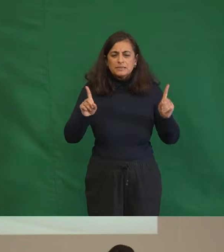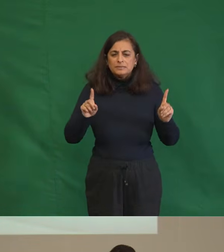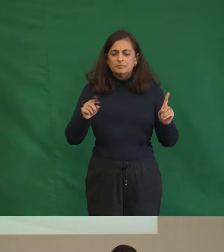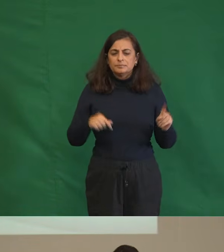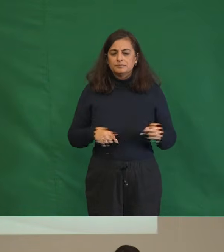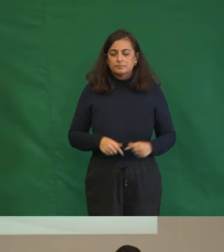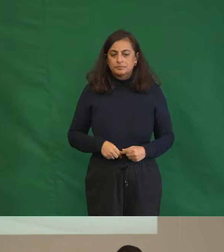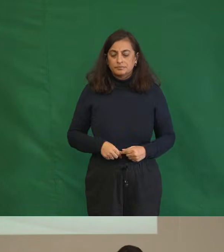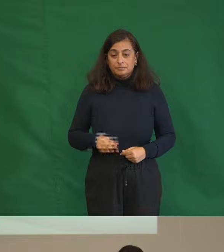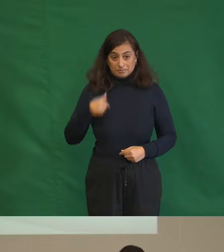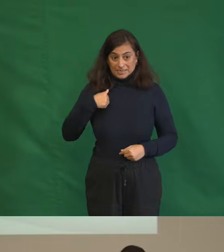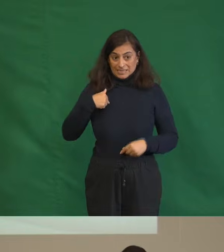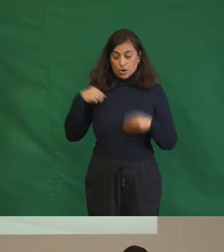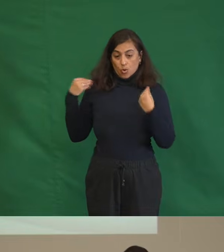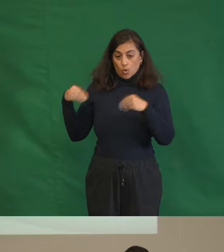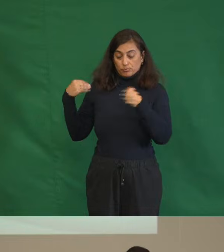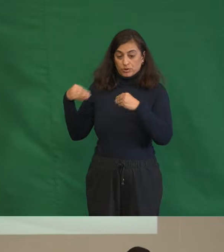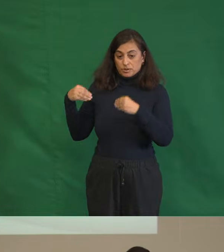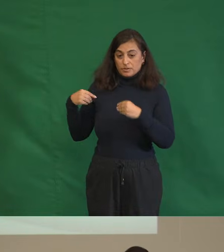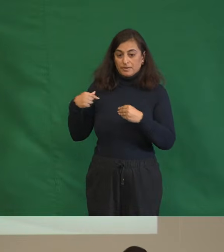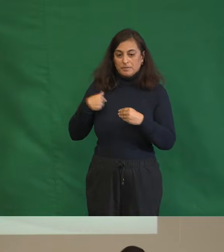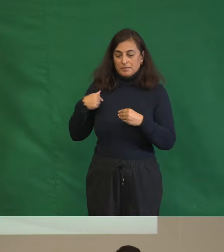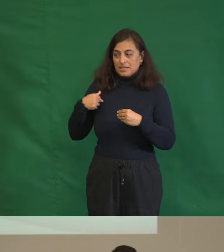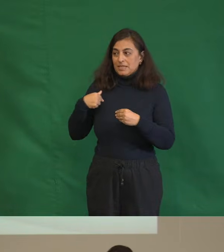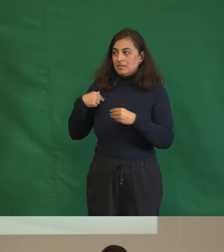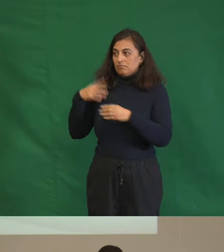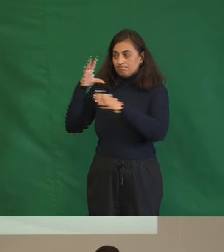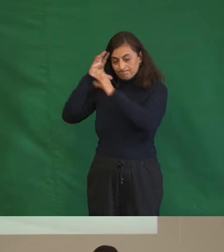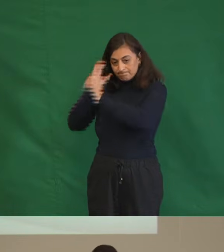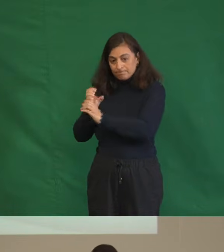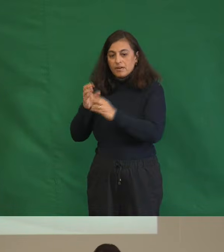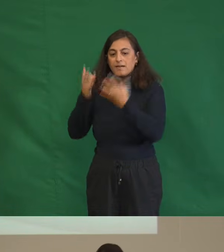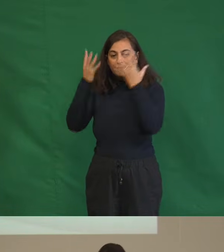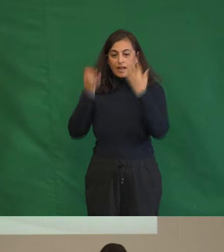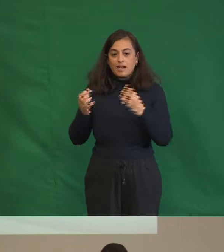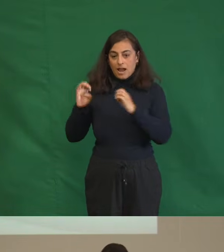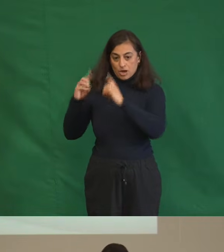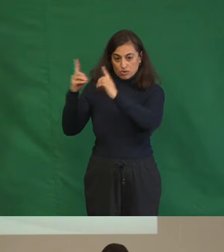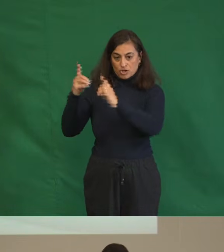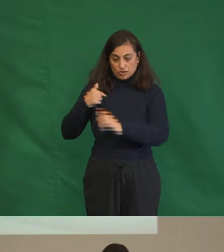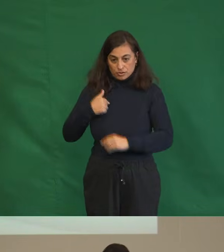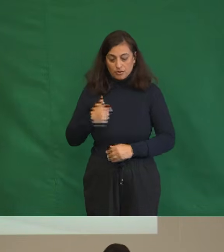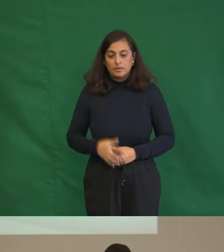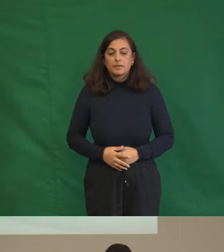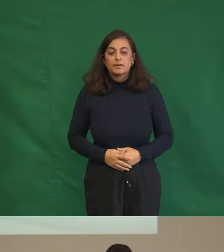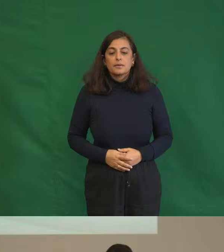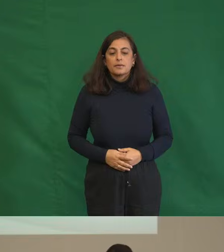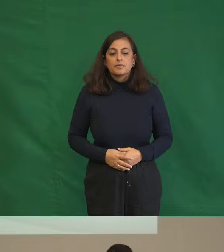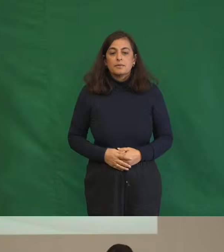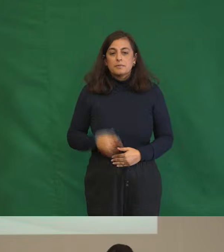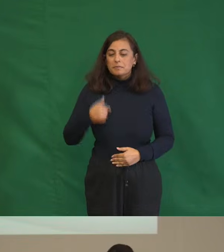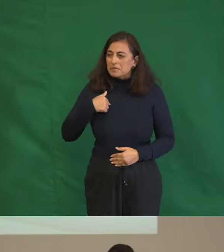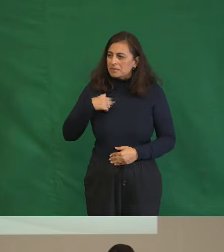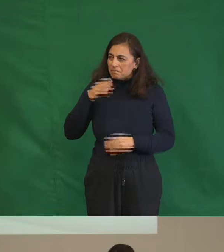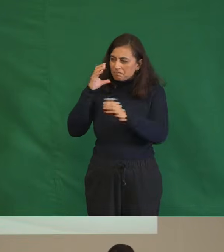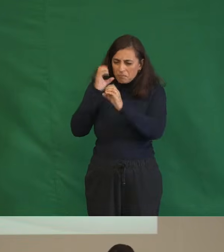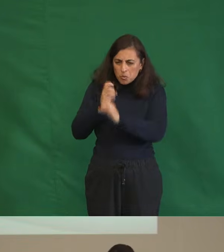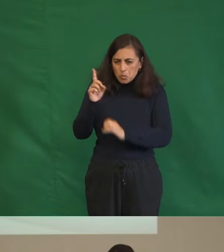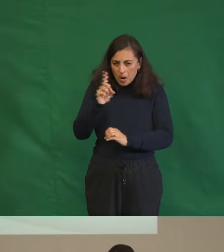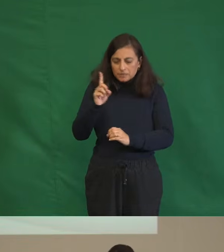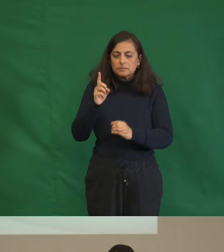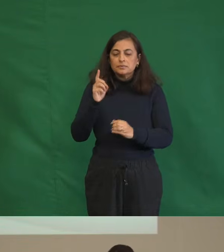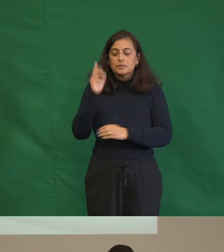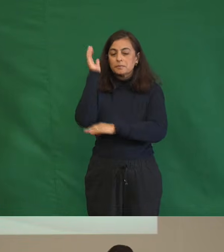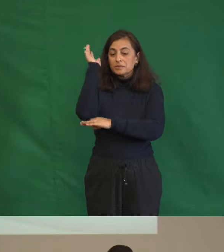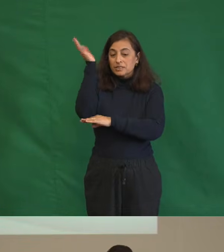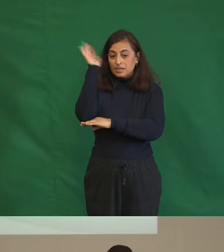wellness education. So my interest was actually that when we do presentations, we are not able to cater to the deaf community.